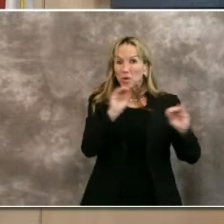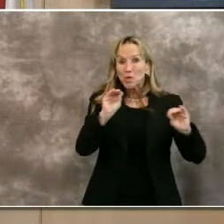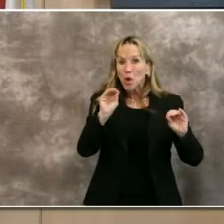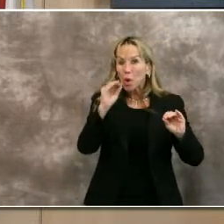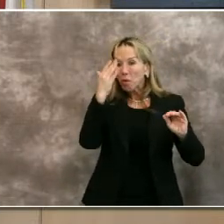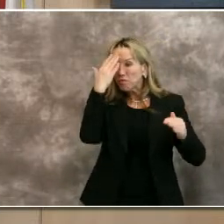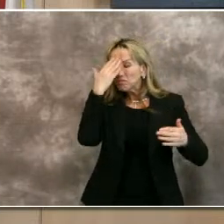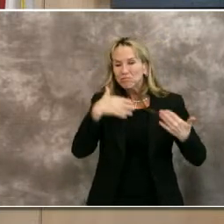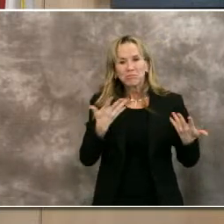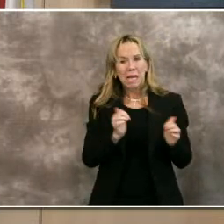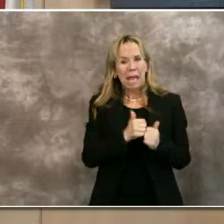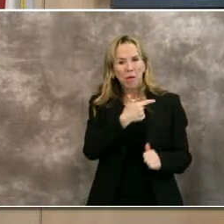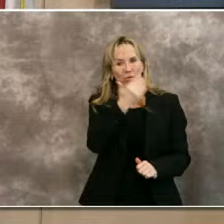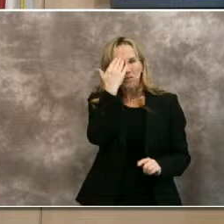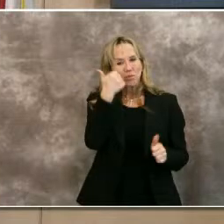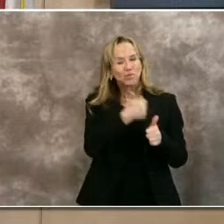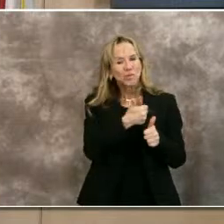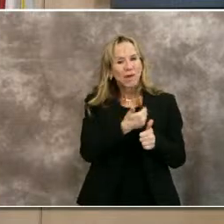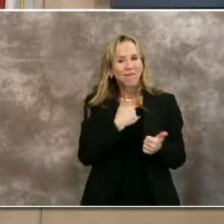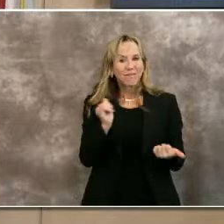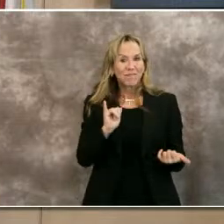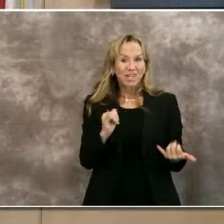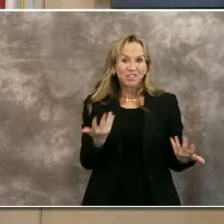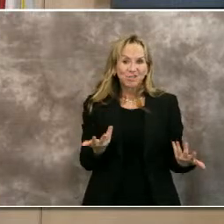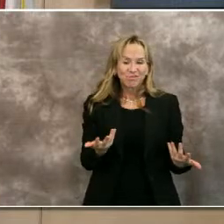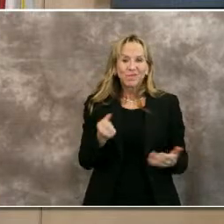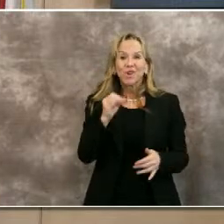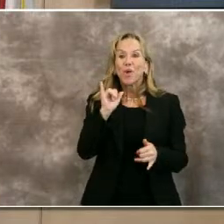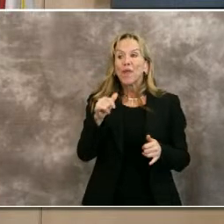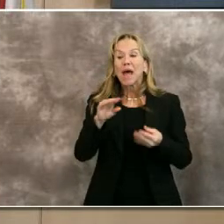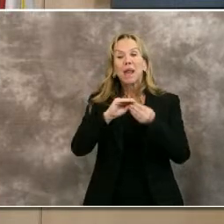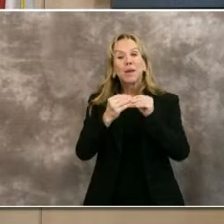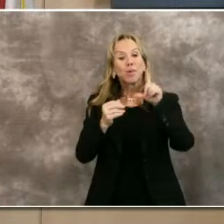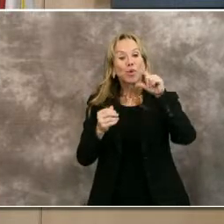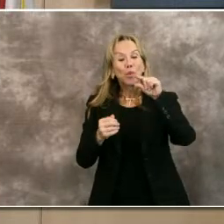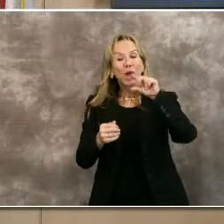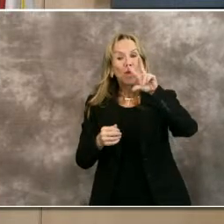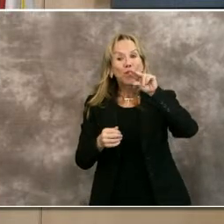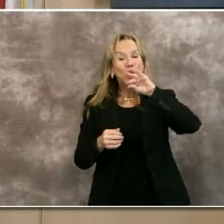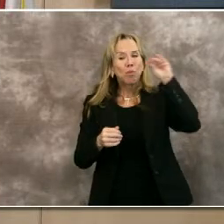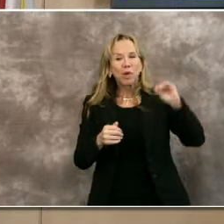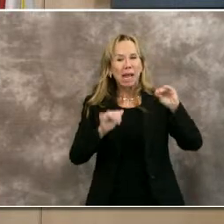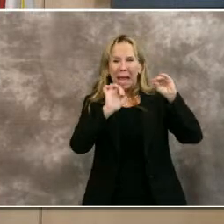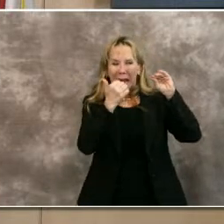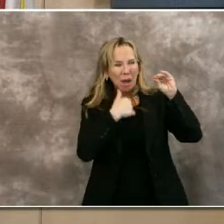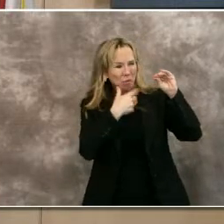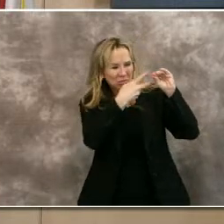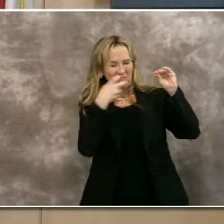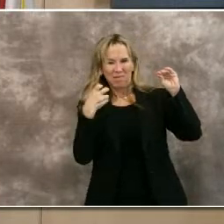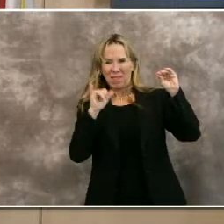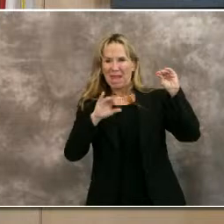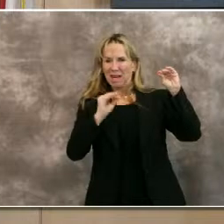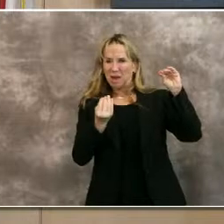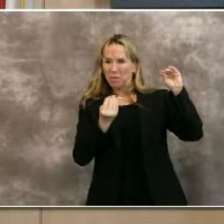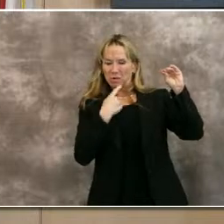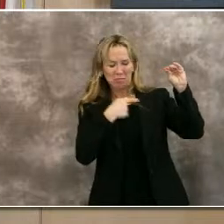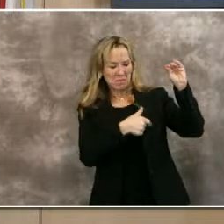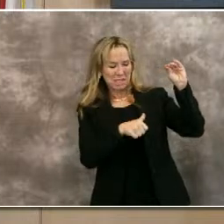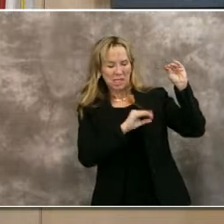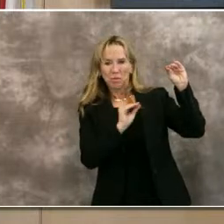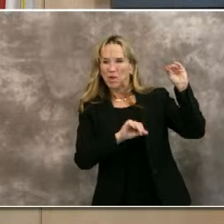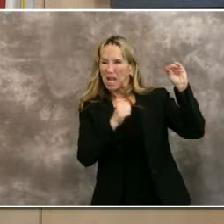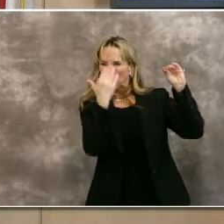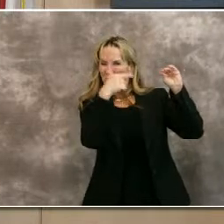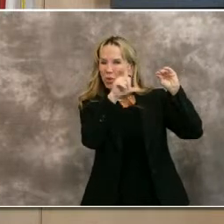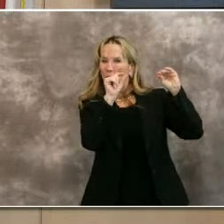know that they have the infection. Those higher percentages come from looking at specific populations, one of which was recently